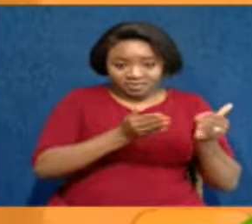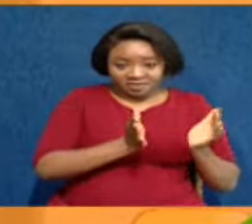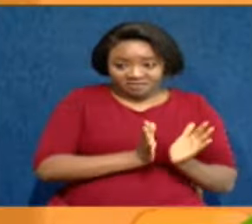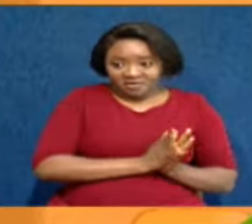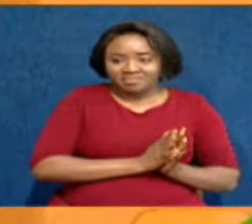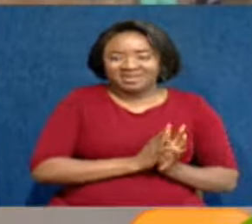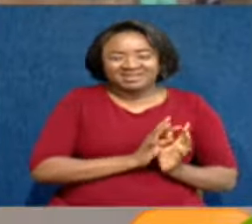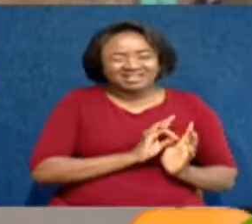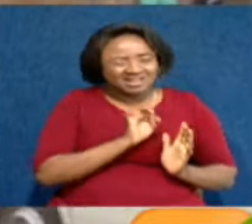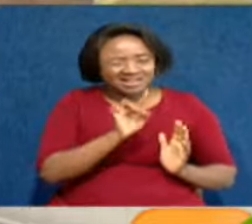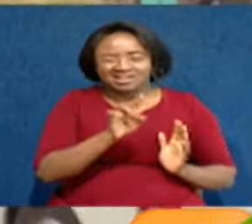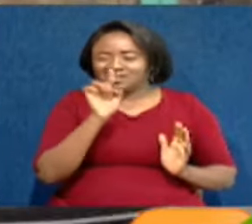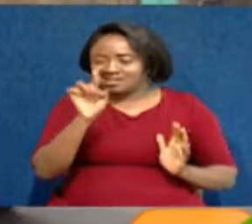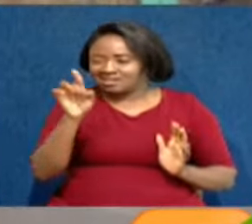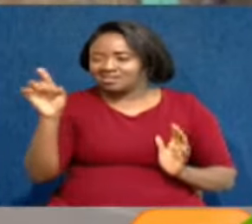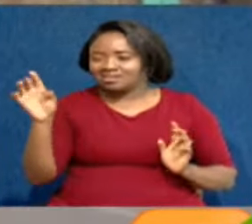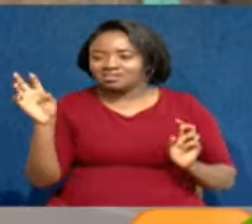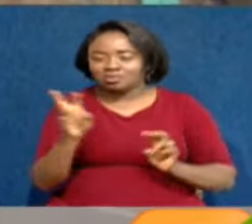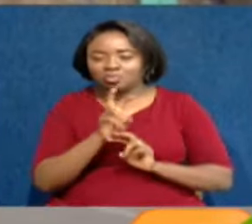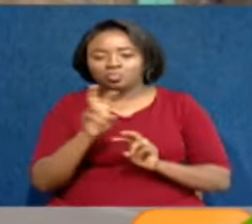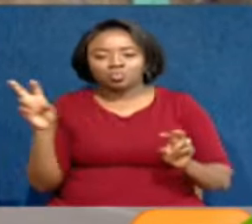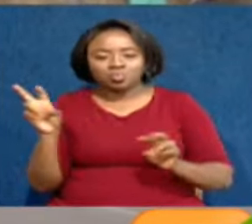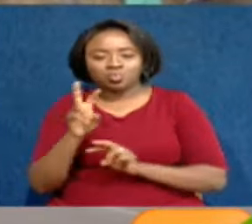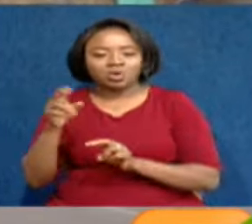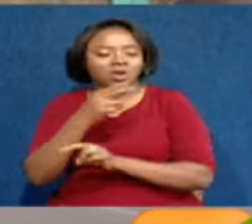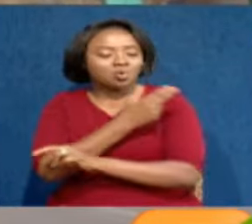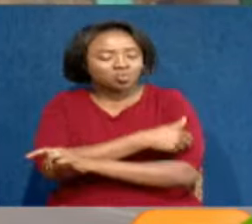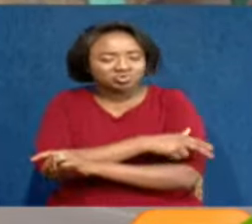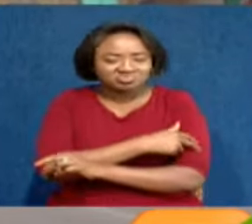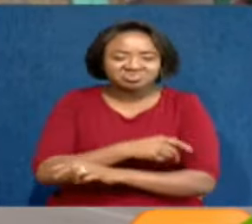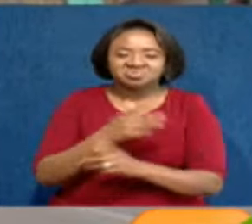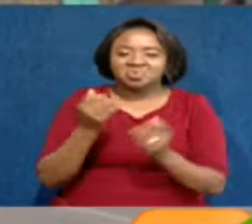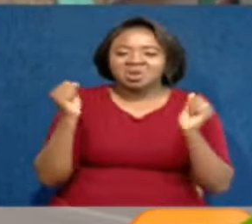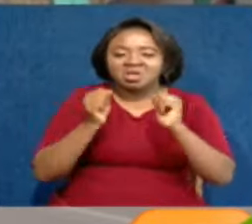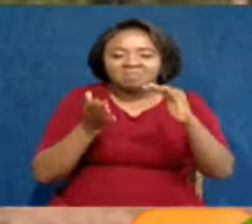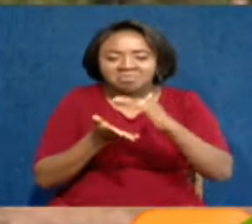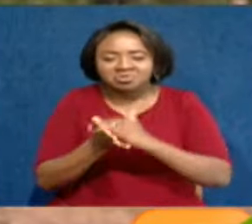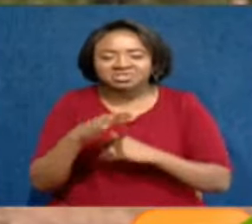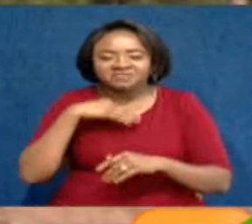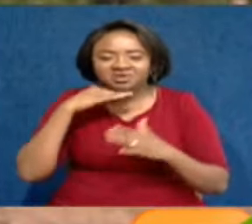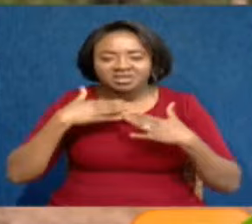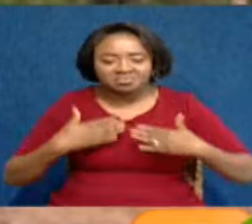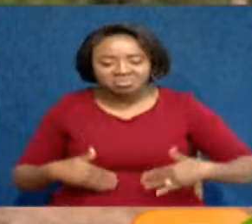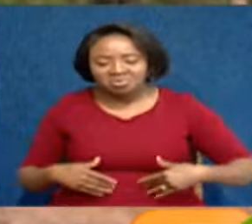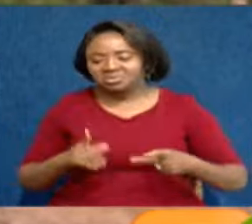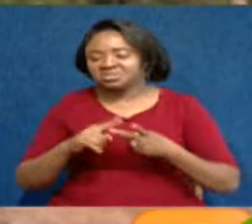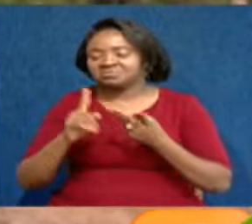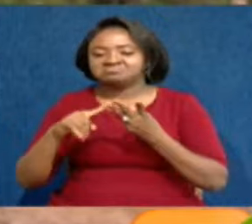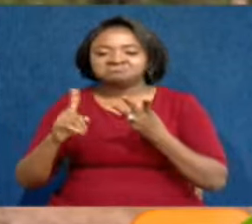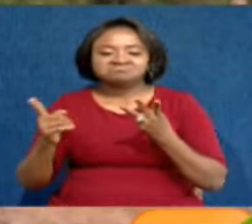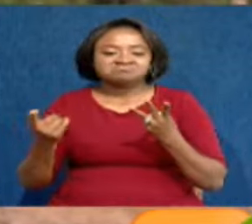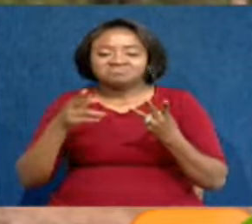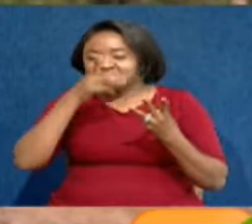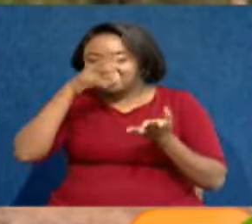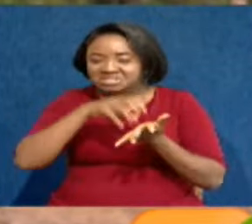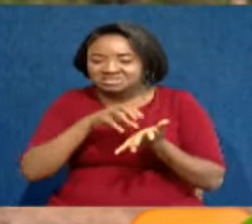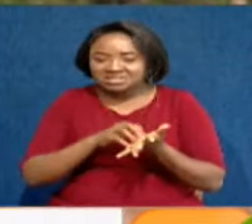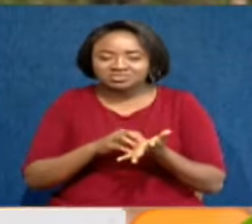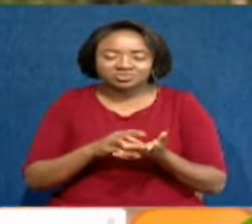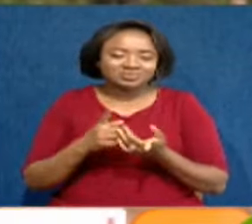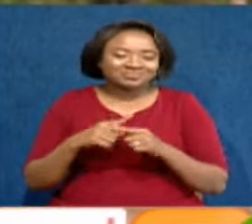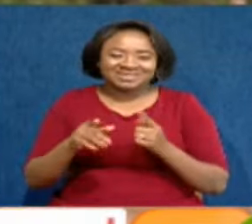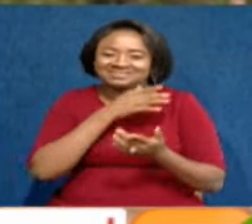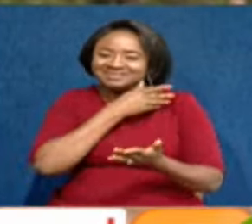walked into all police stations, hospitals and various morgues with no progress. Ombi letu ni kana kwamba tunaomba kama kuna